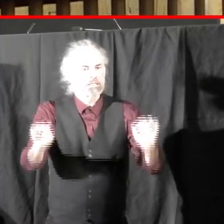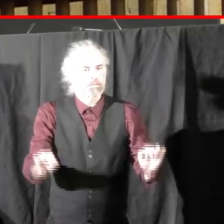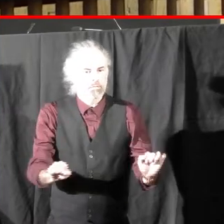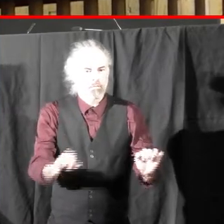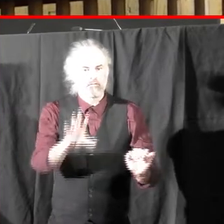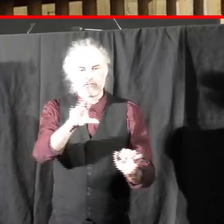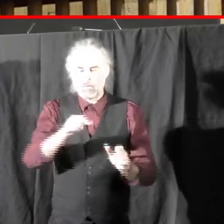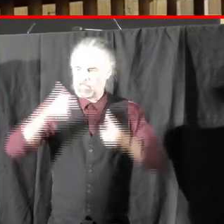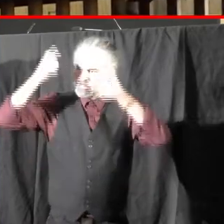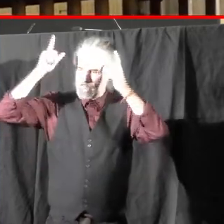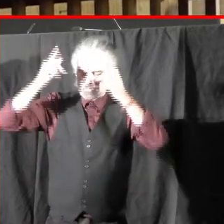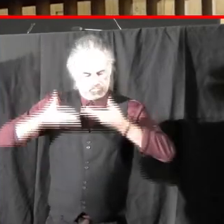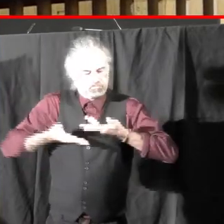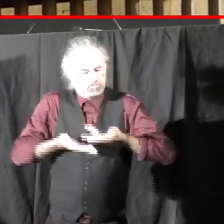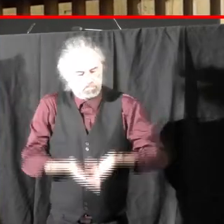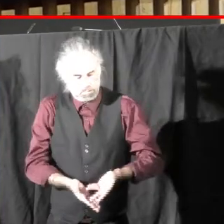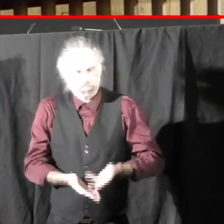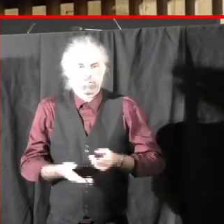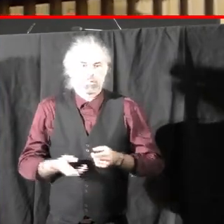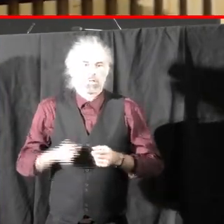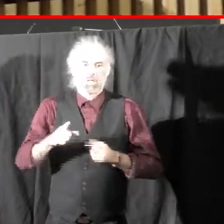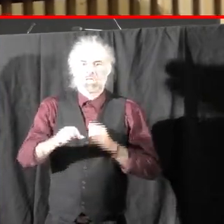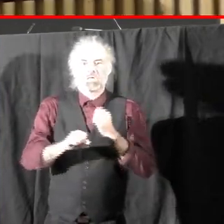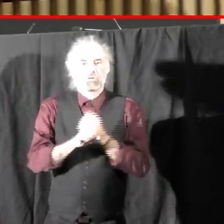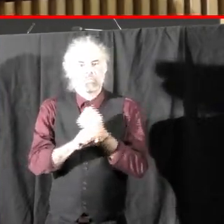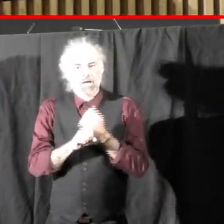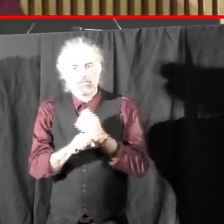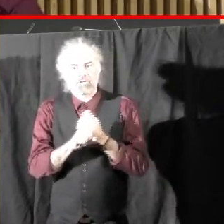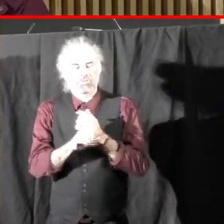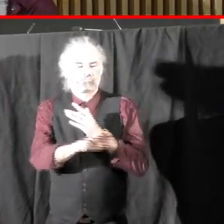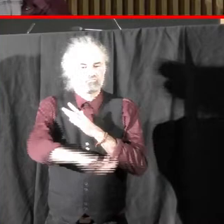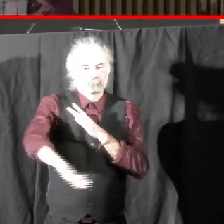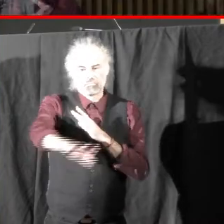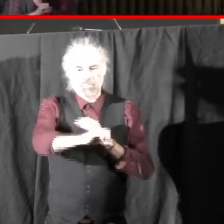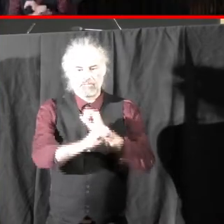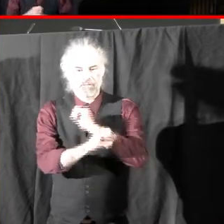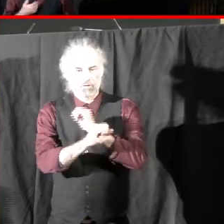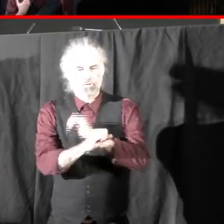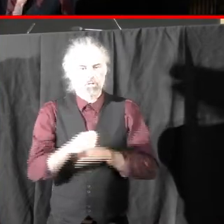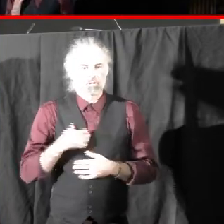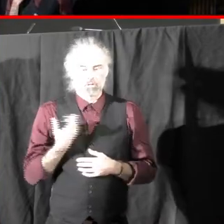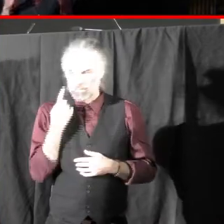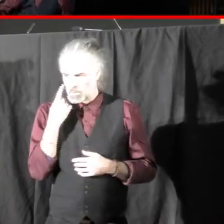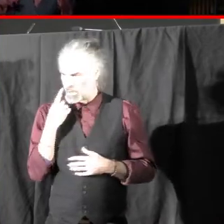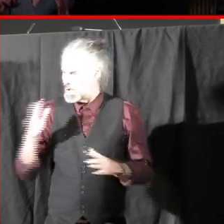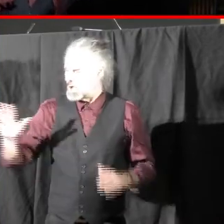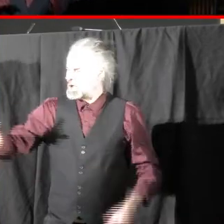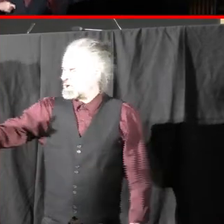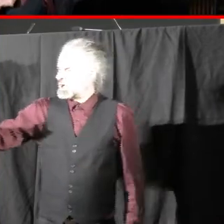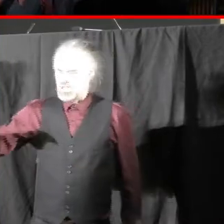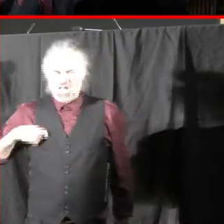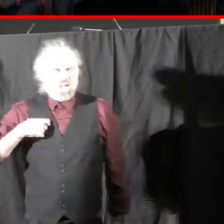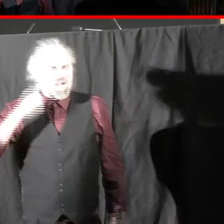CEO itself in his manufacturing facility and trying and seeing if there is anything.